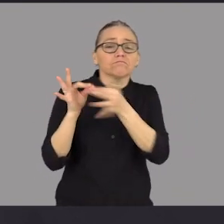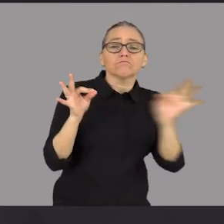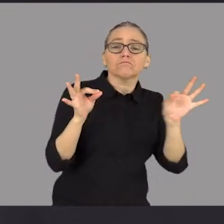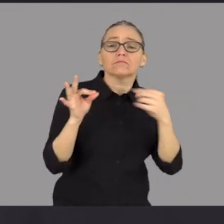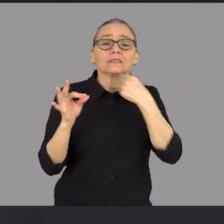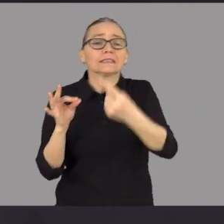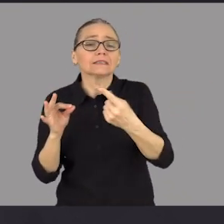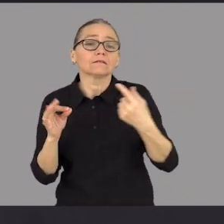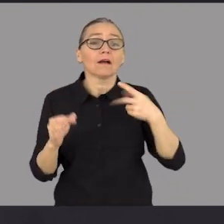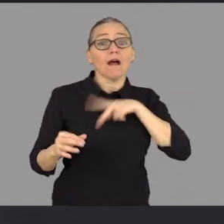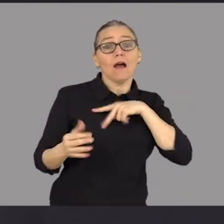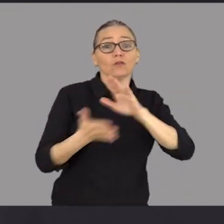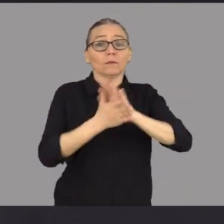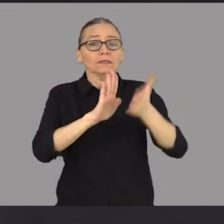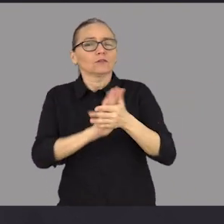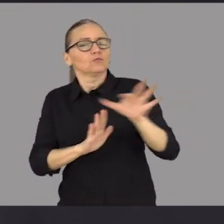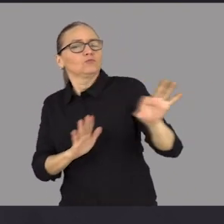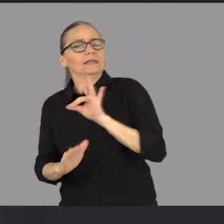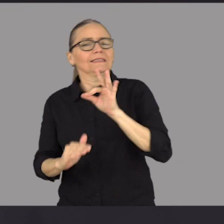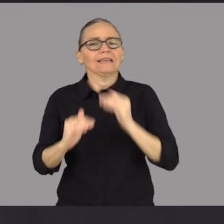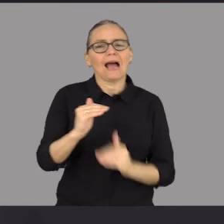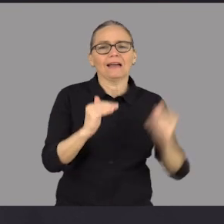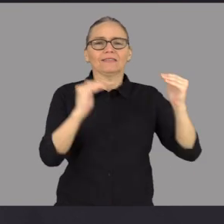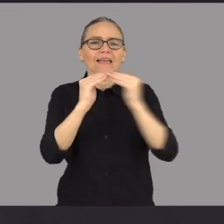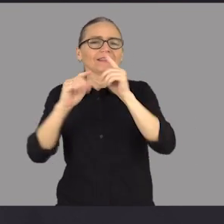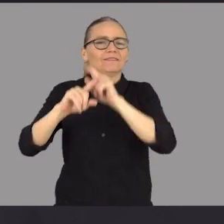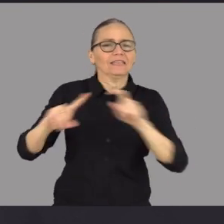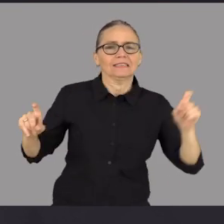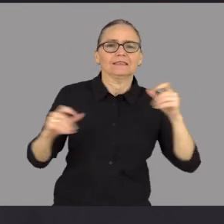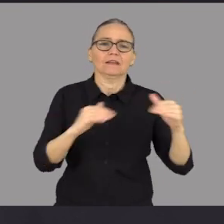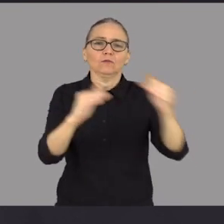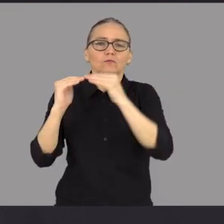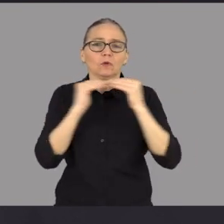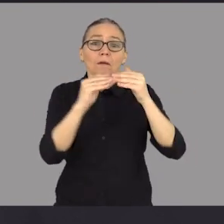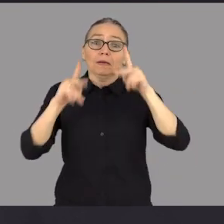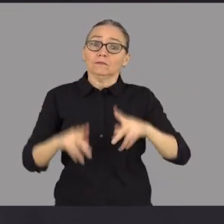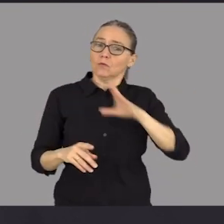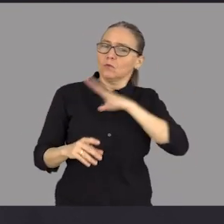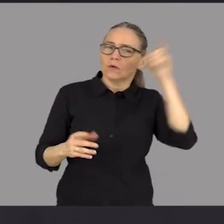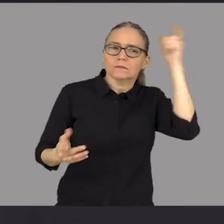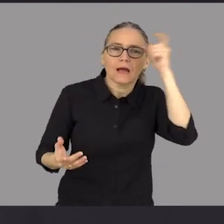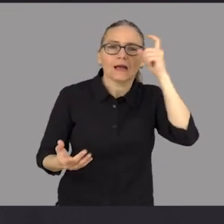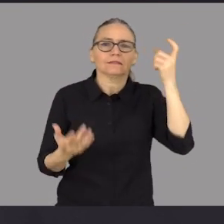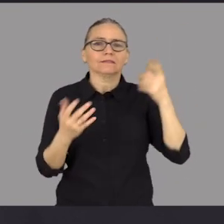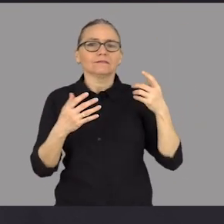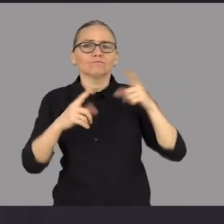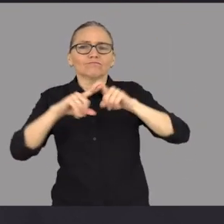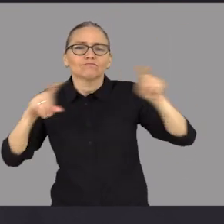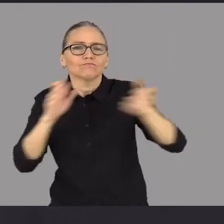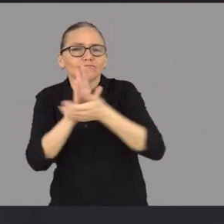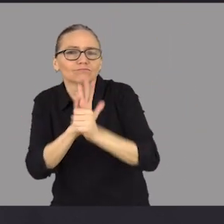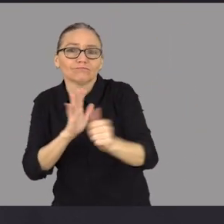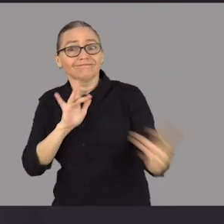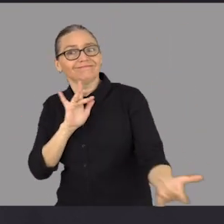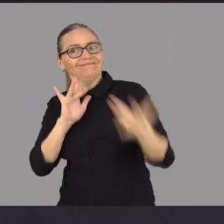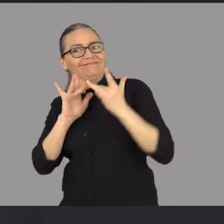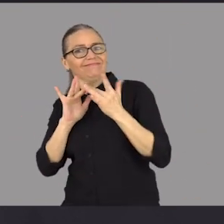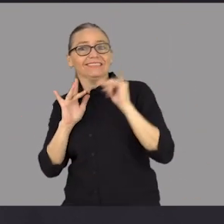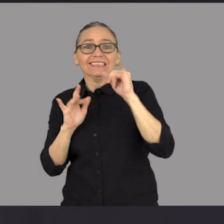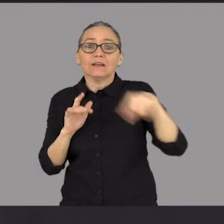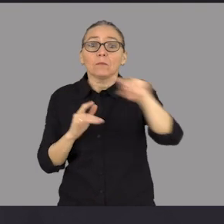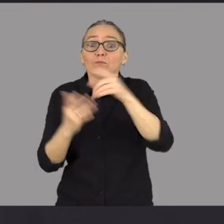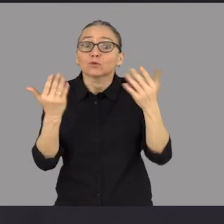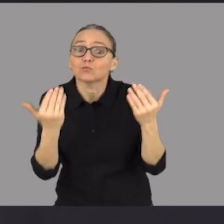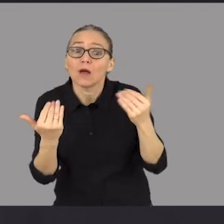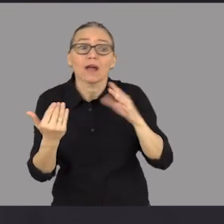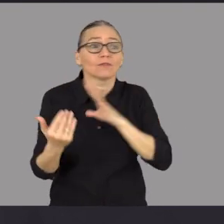and inclusion. We welcome candidates who hold diverse backgrounds, perspectives, and skills. Let us know if you